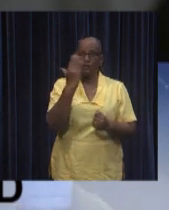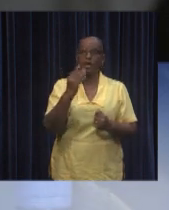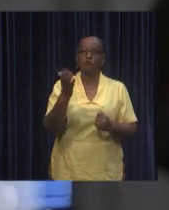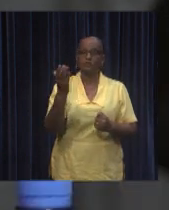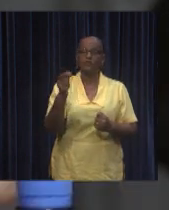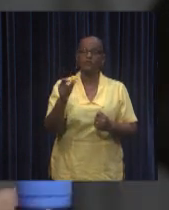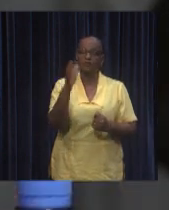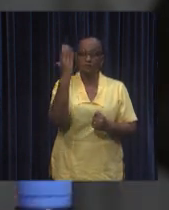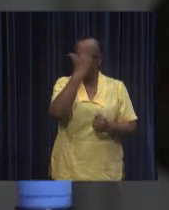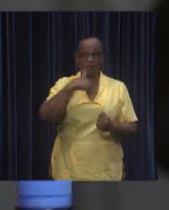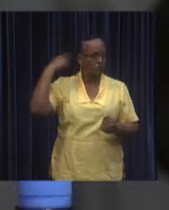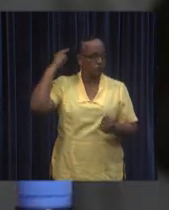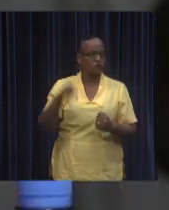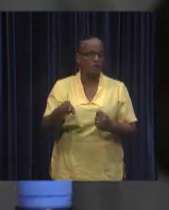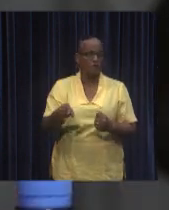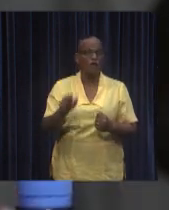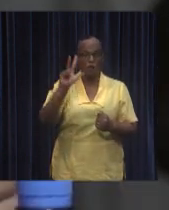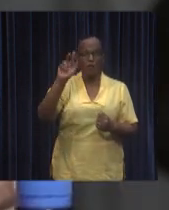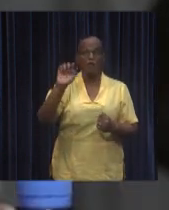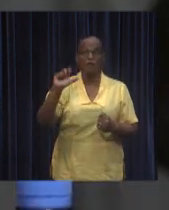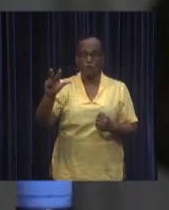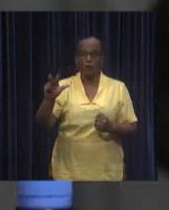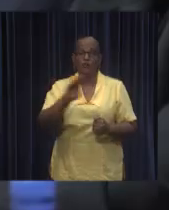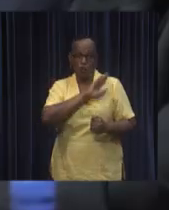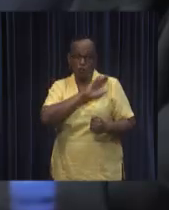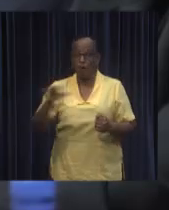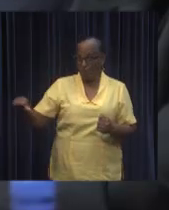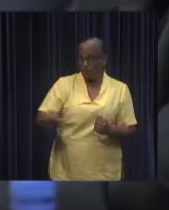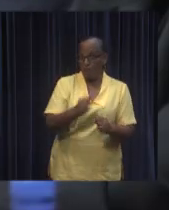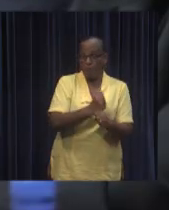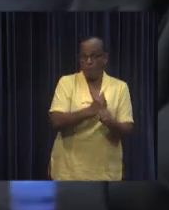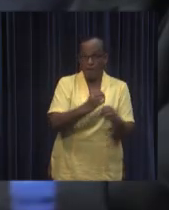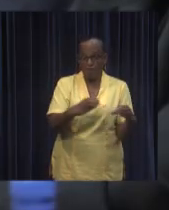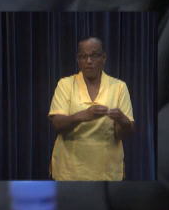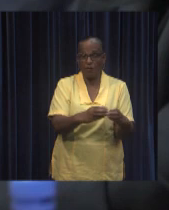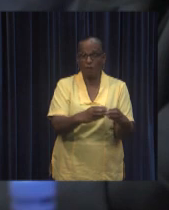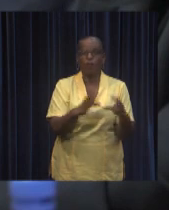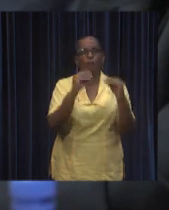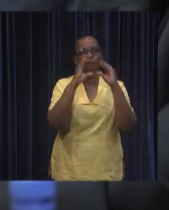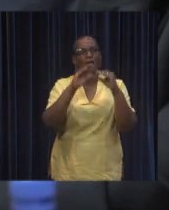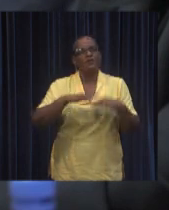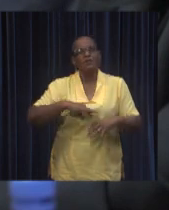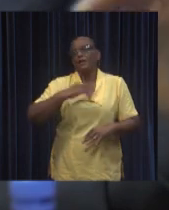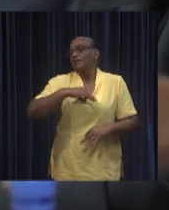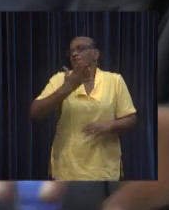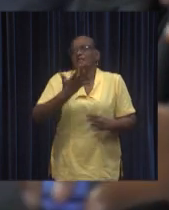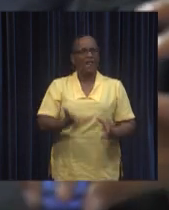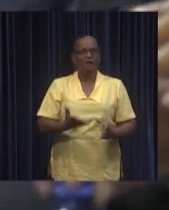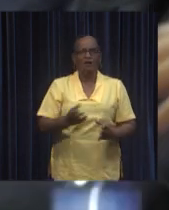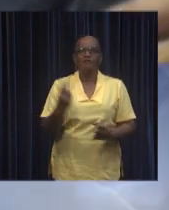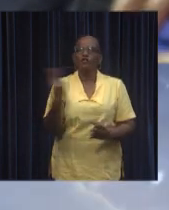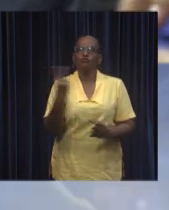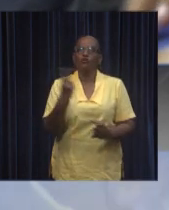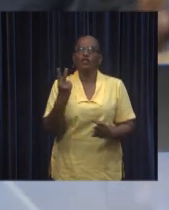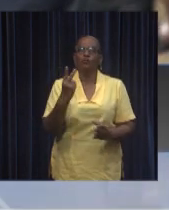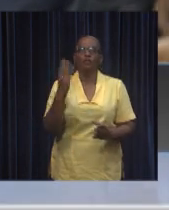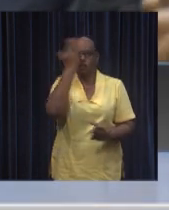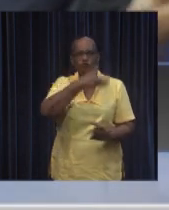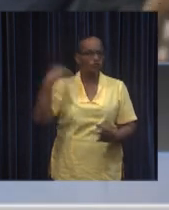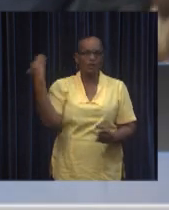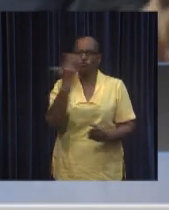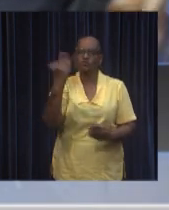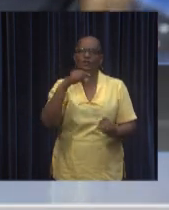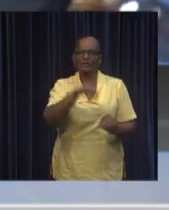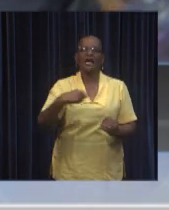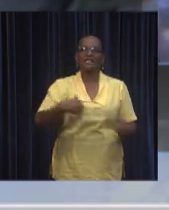China. MP William Waido, who was part of the presidential delegation, spoke cheerfully about